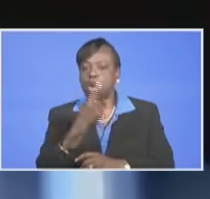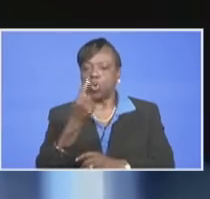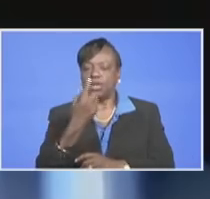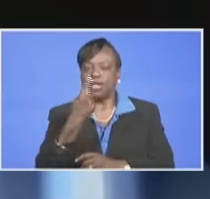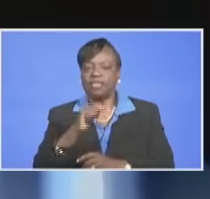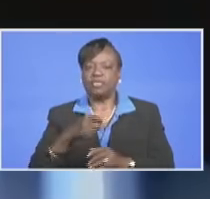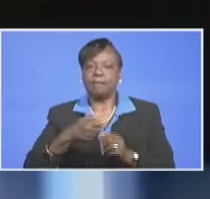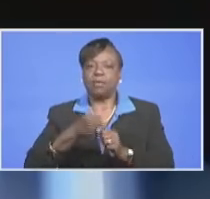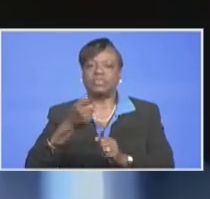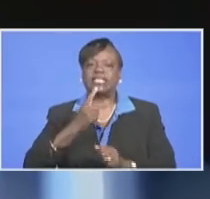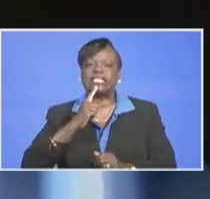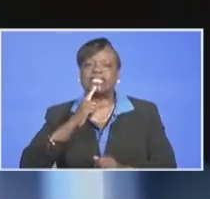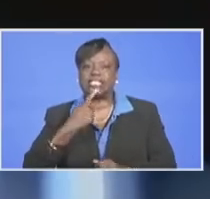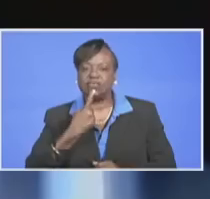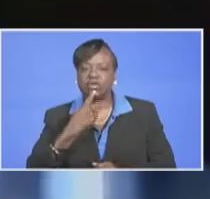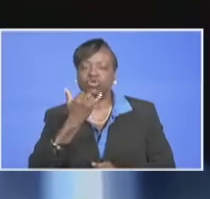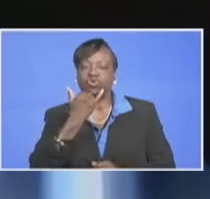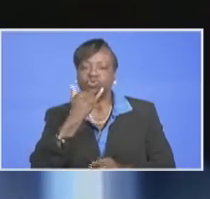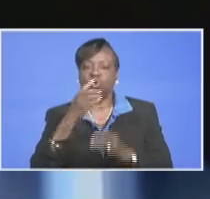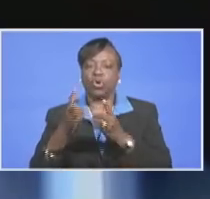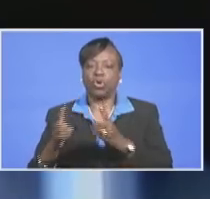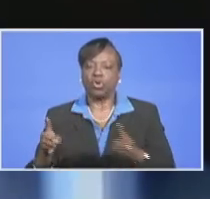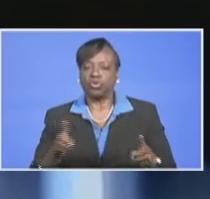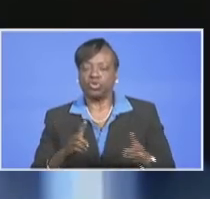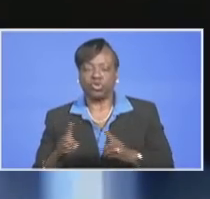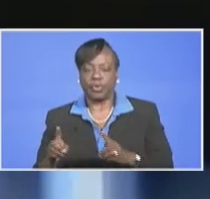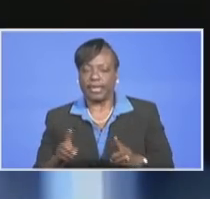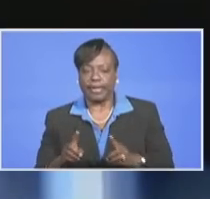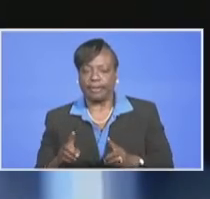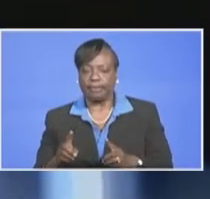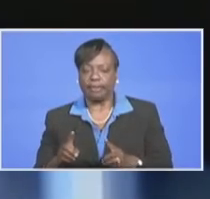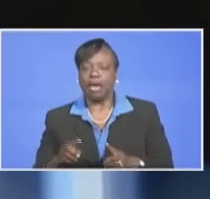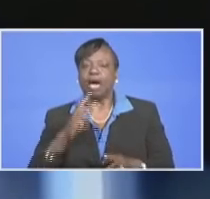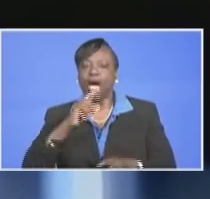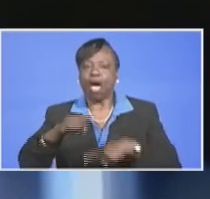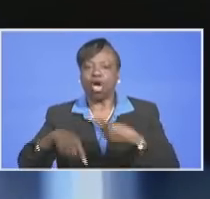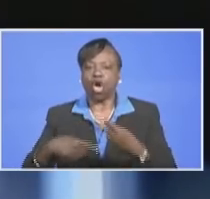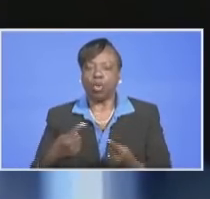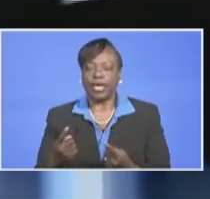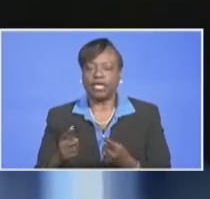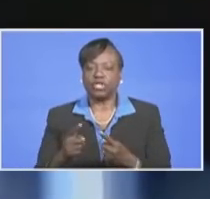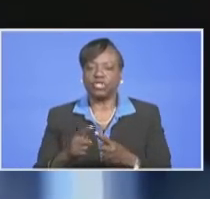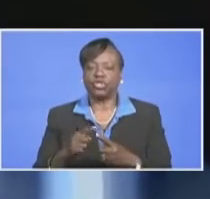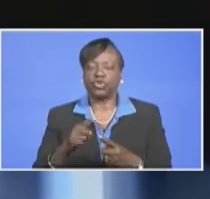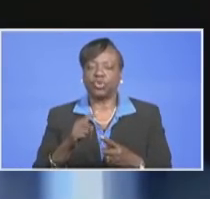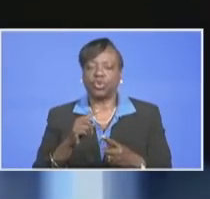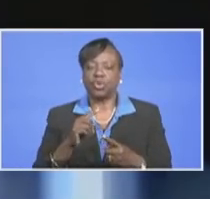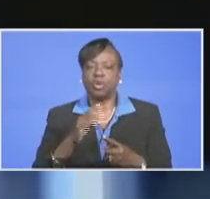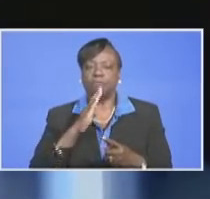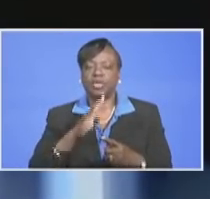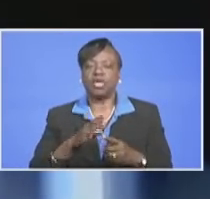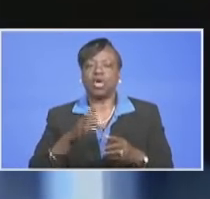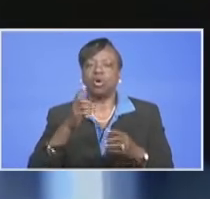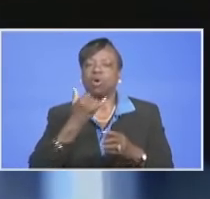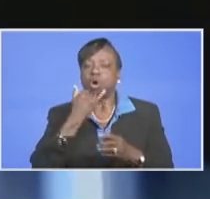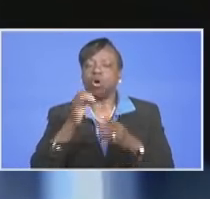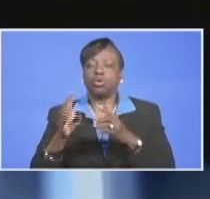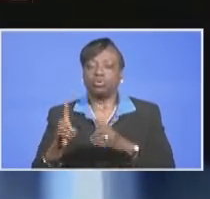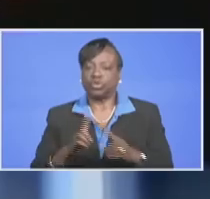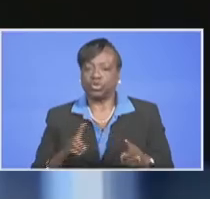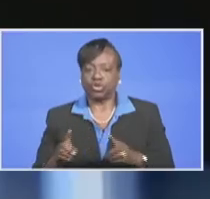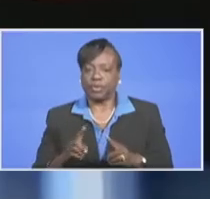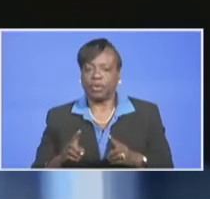most serious offenses that are indictable are going to be offenses in respect of which